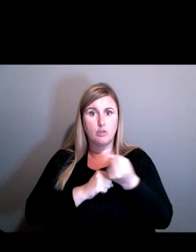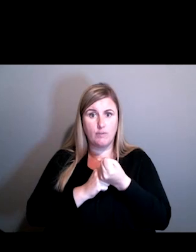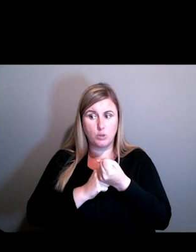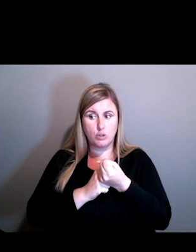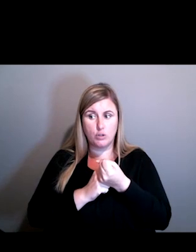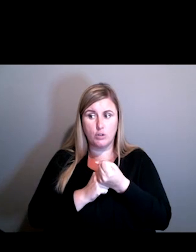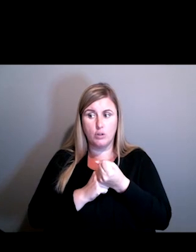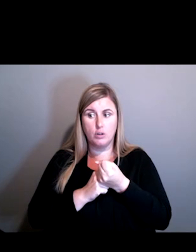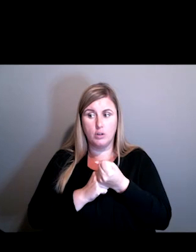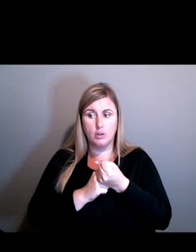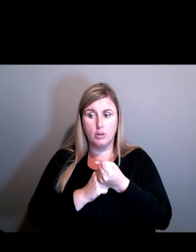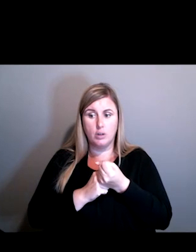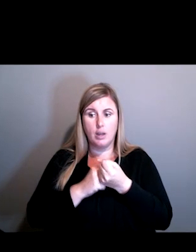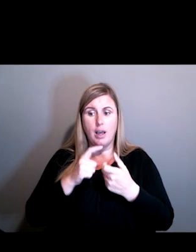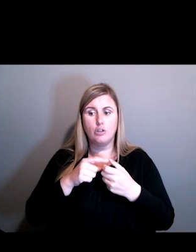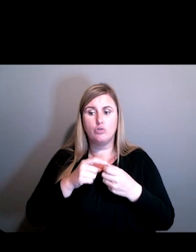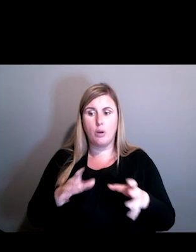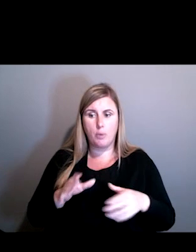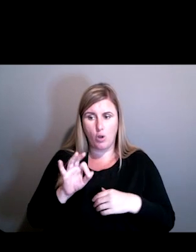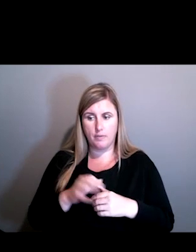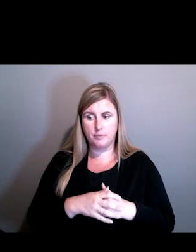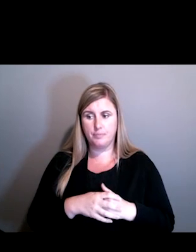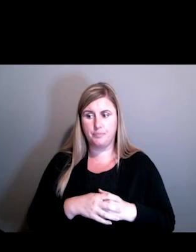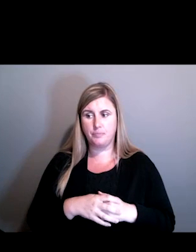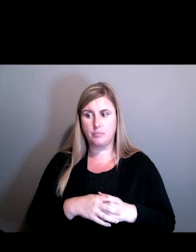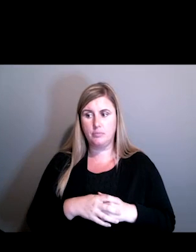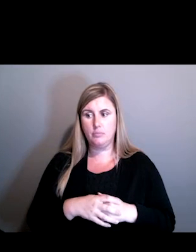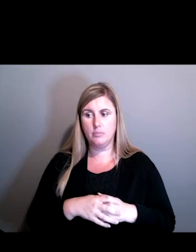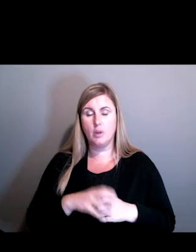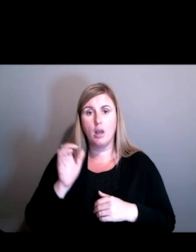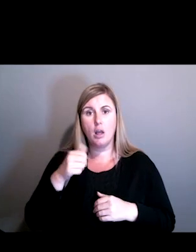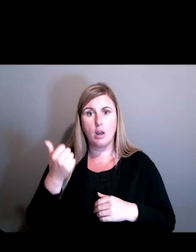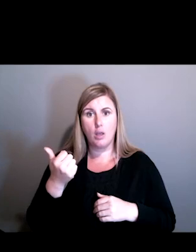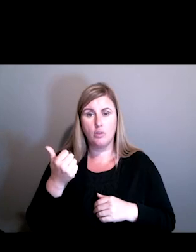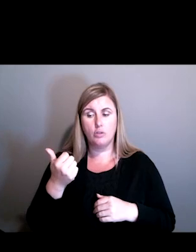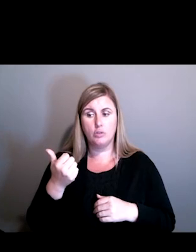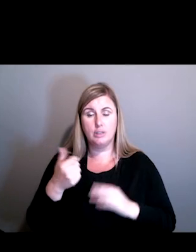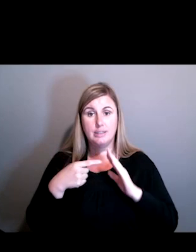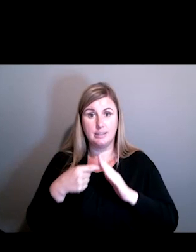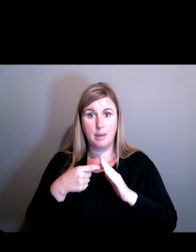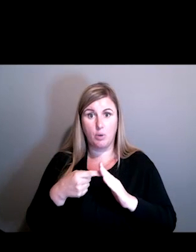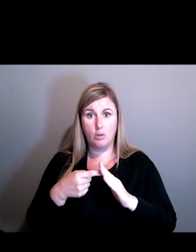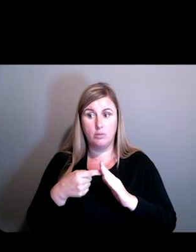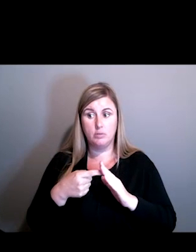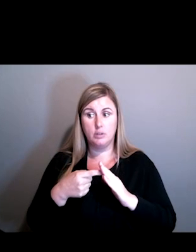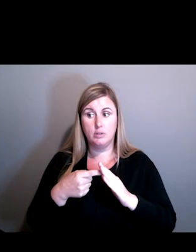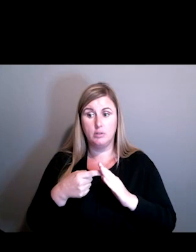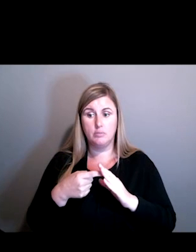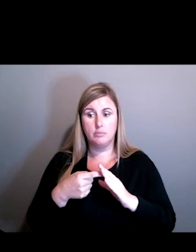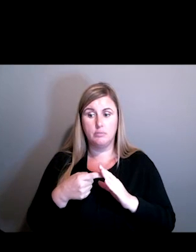reinforcer and drop that off. All right, another example of